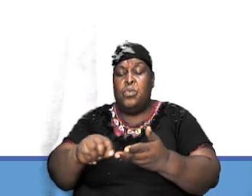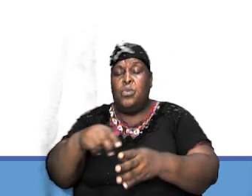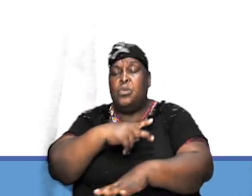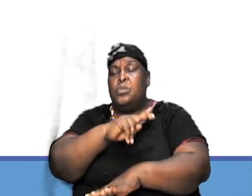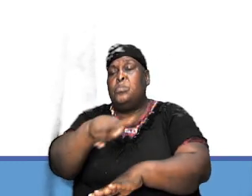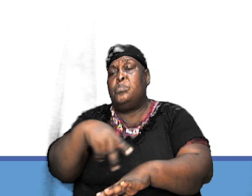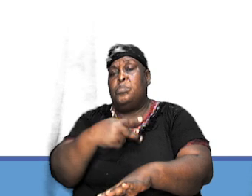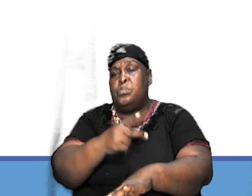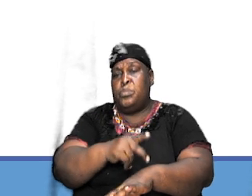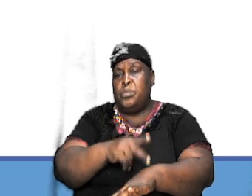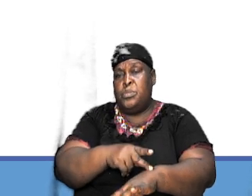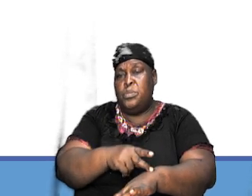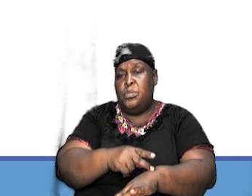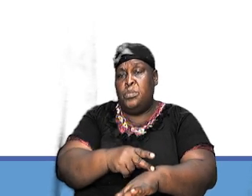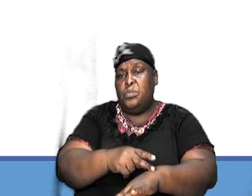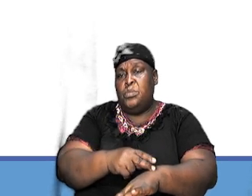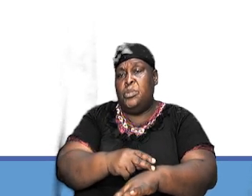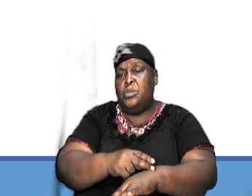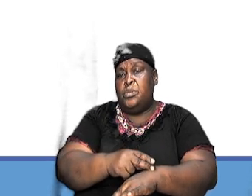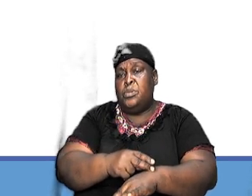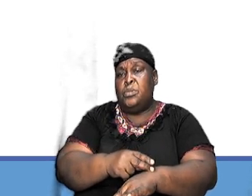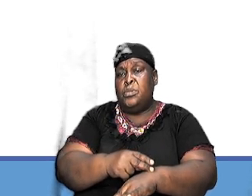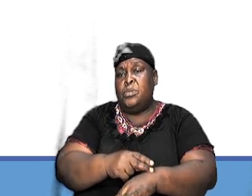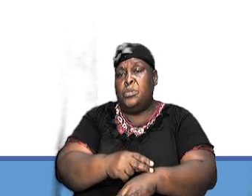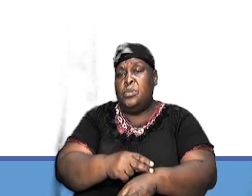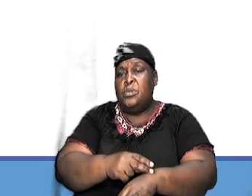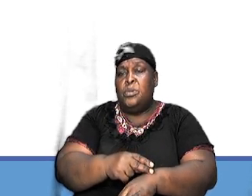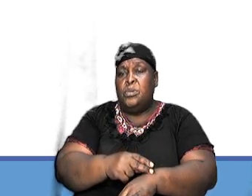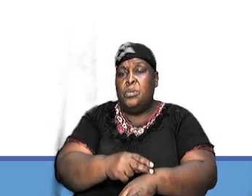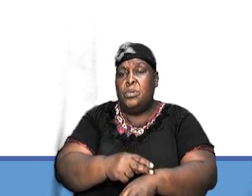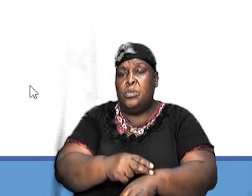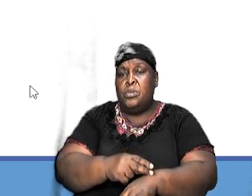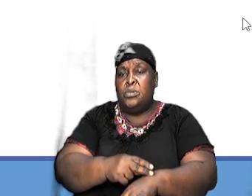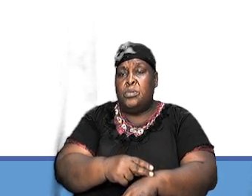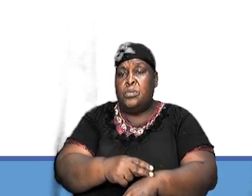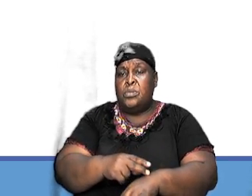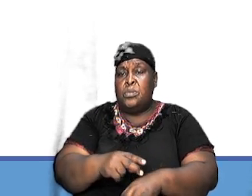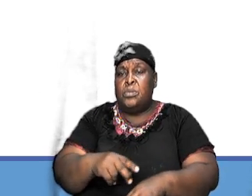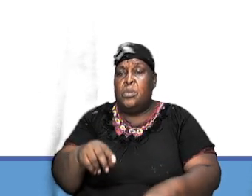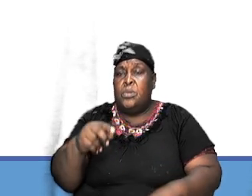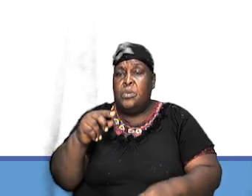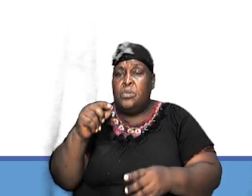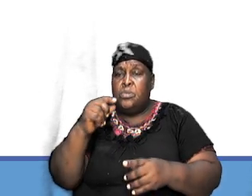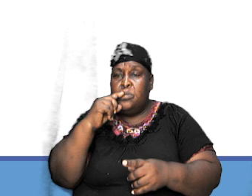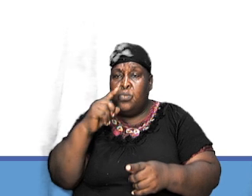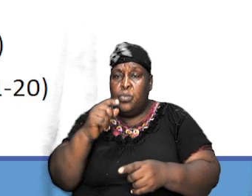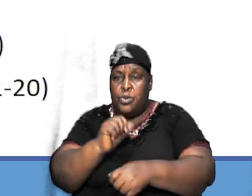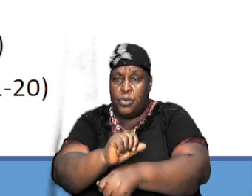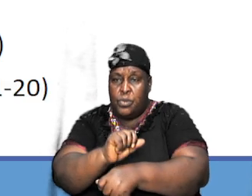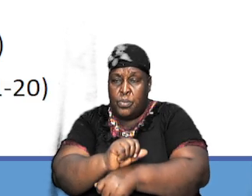of the gospel. All right, let us continue.